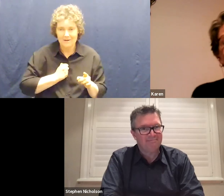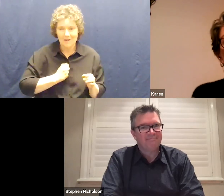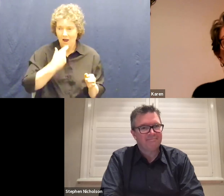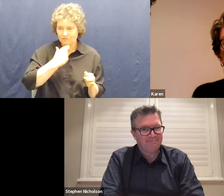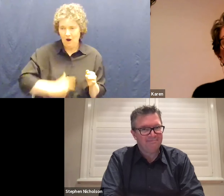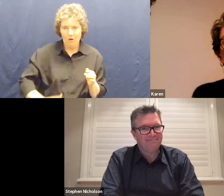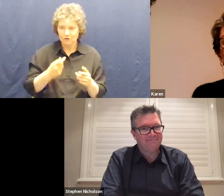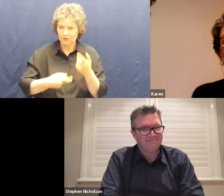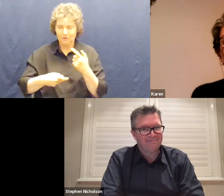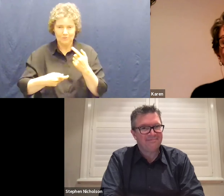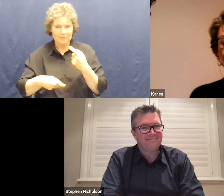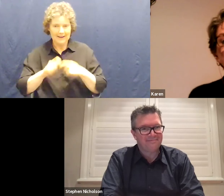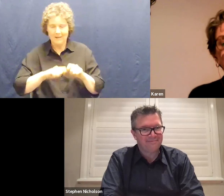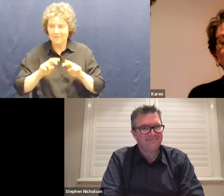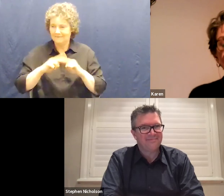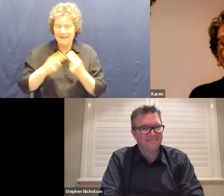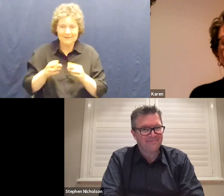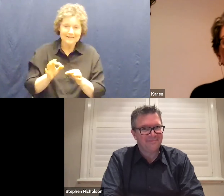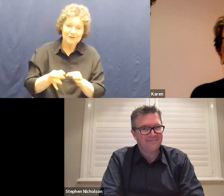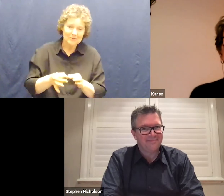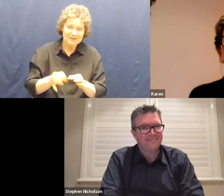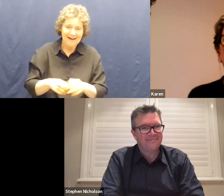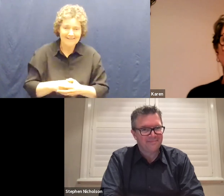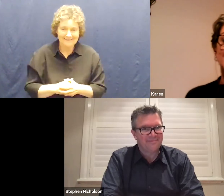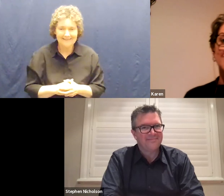interpreter, to be the family interpreter.